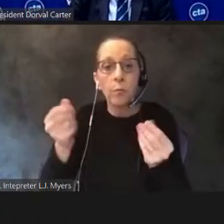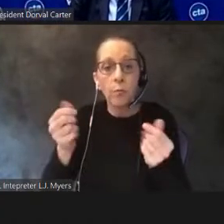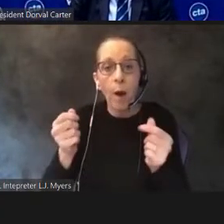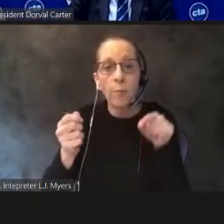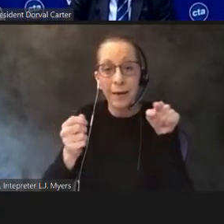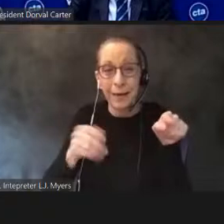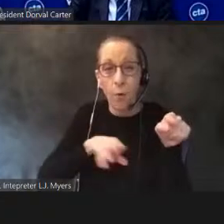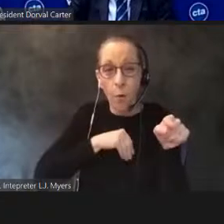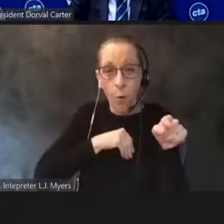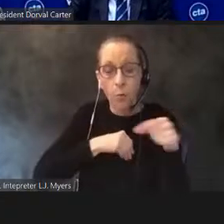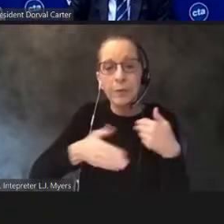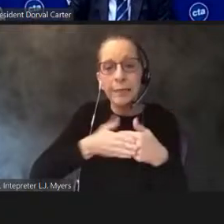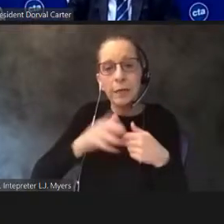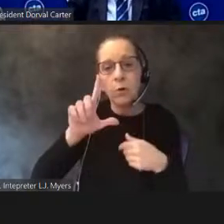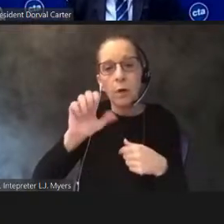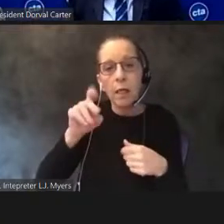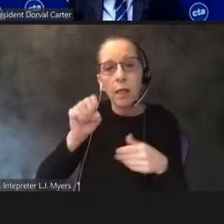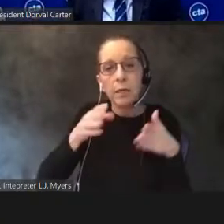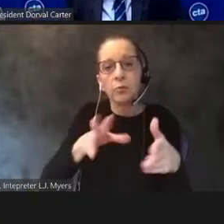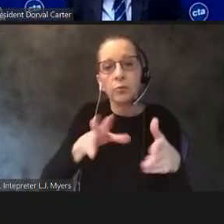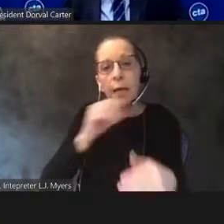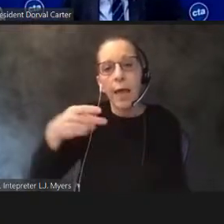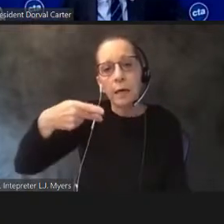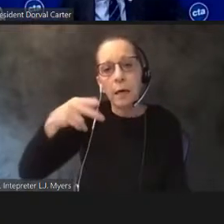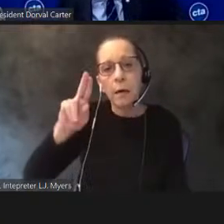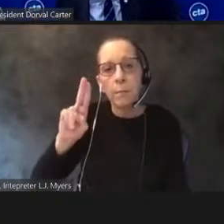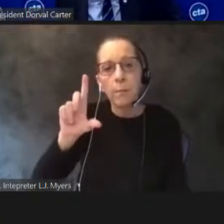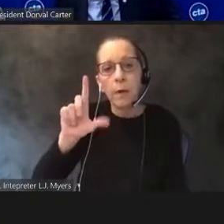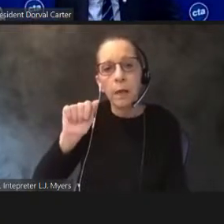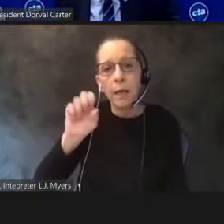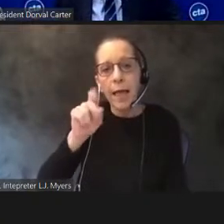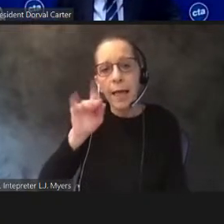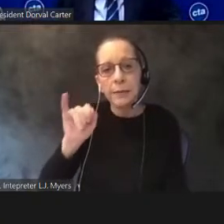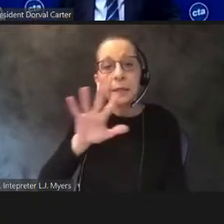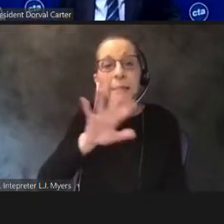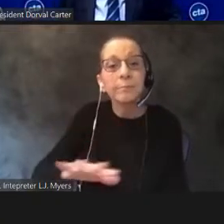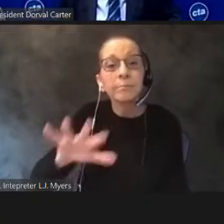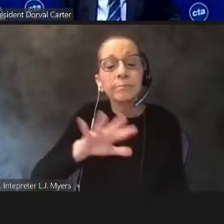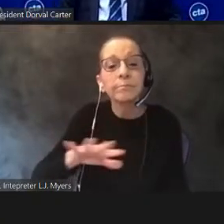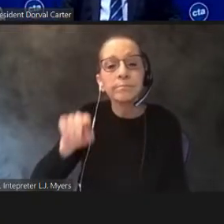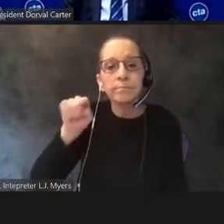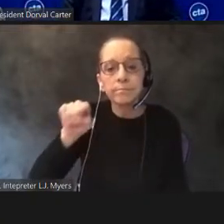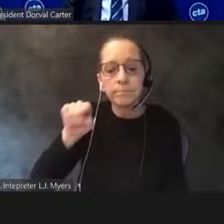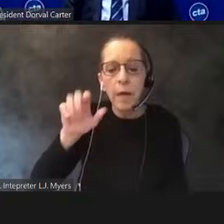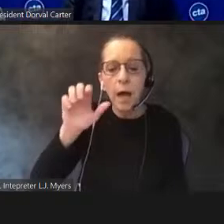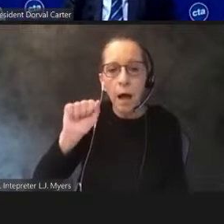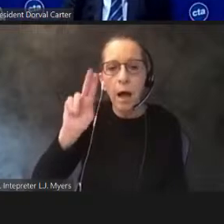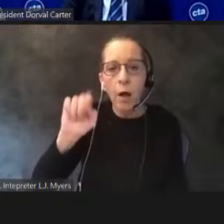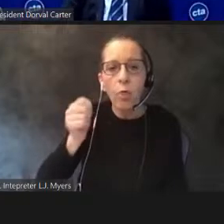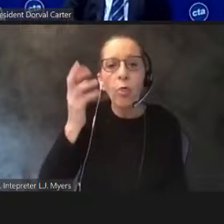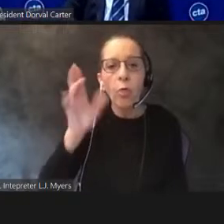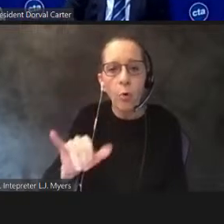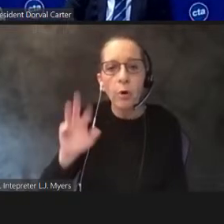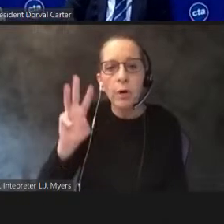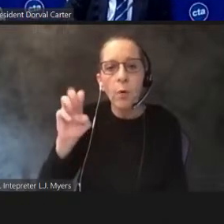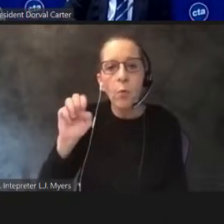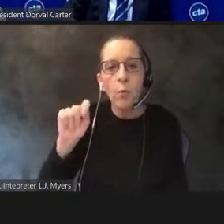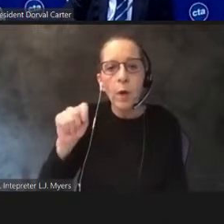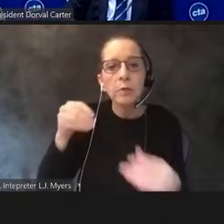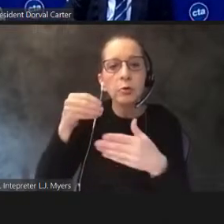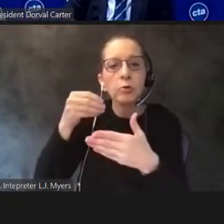owns near Lake Street and Pulaski Road in the vicinity of the authority's West Shop